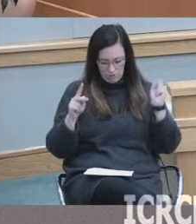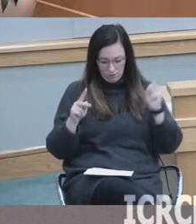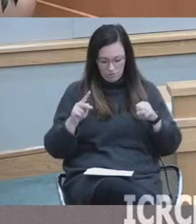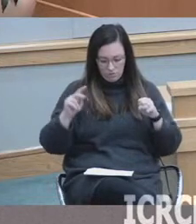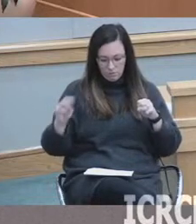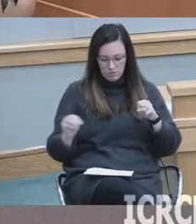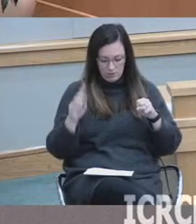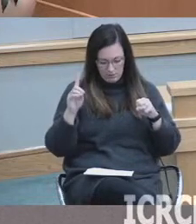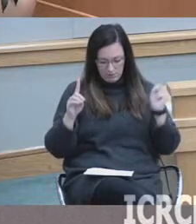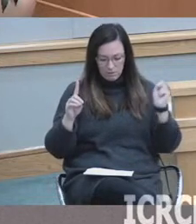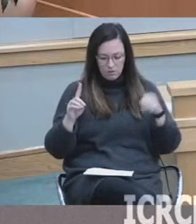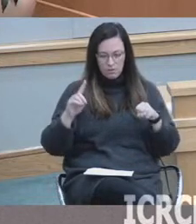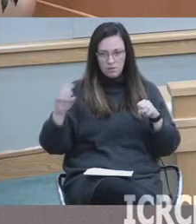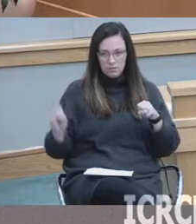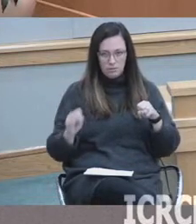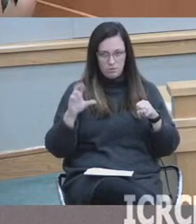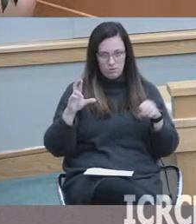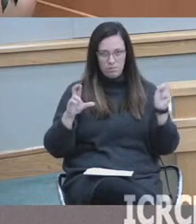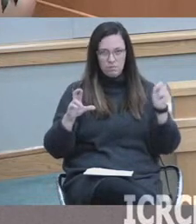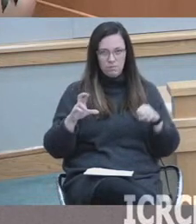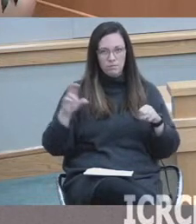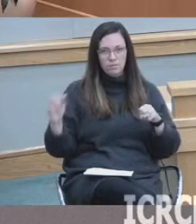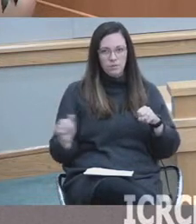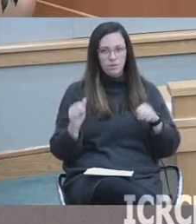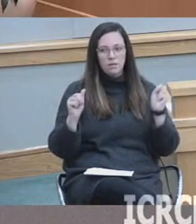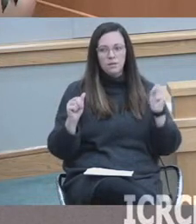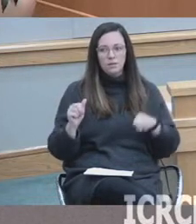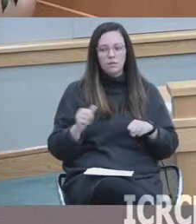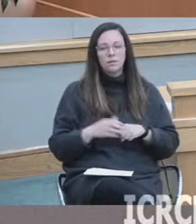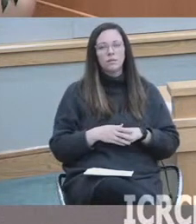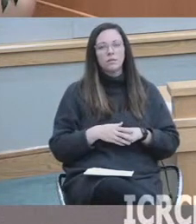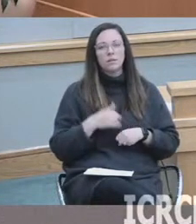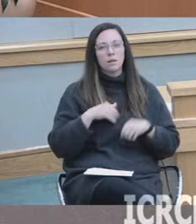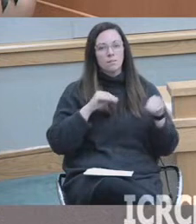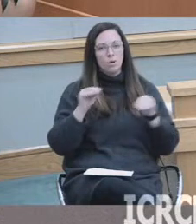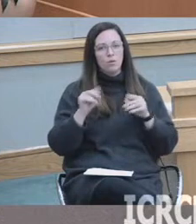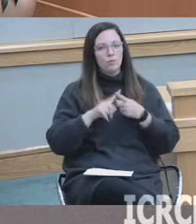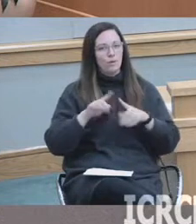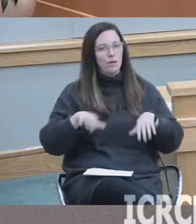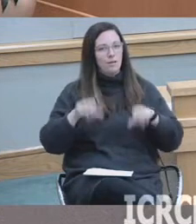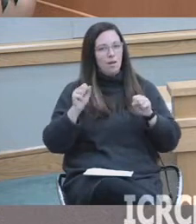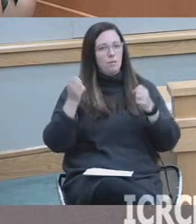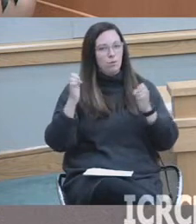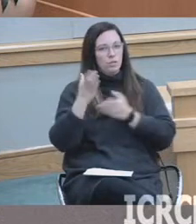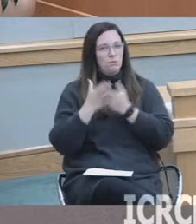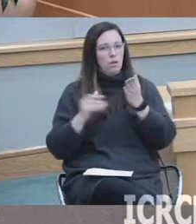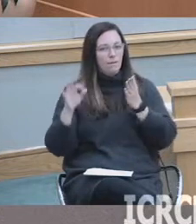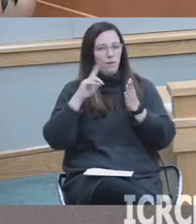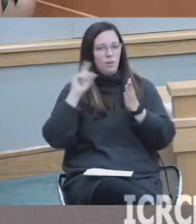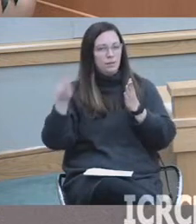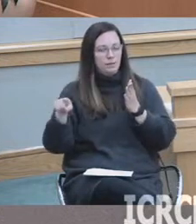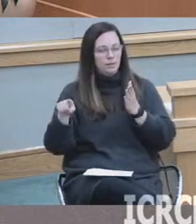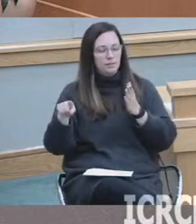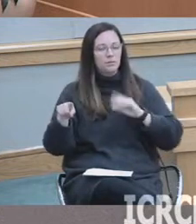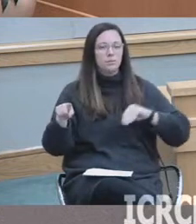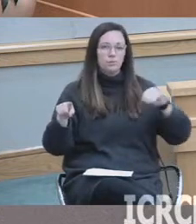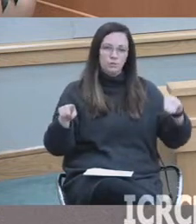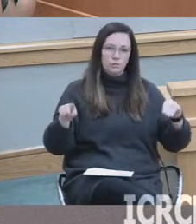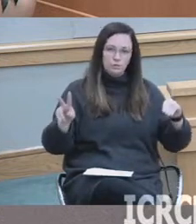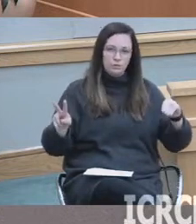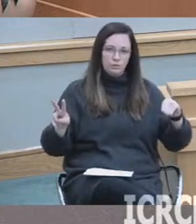McDaniel. Yes. Ms. Smiley Robertson. Yes. Mr. Albrecht. Yes. May I have a motion to adopt the emergency clause of the ordinance? So moved.